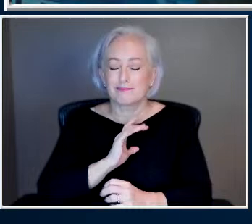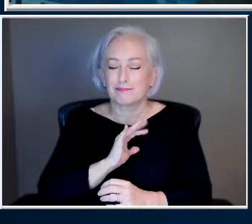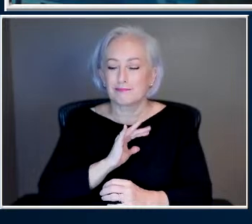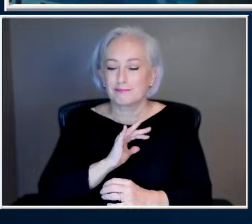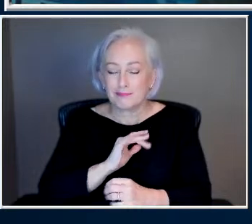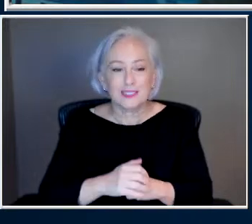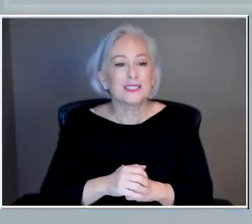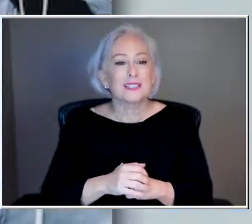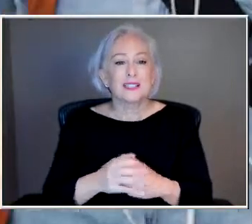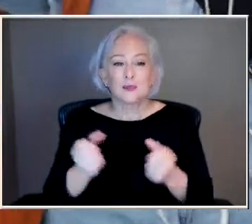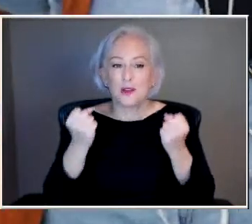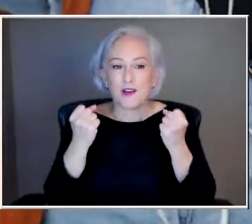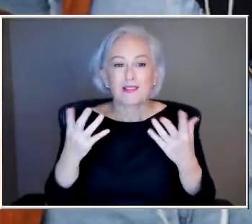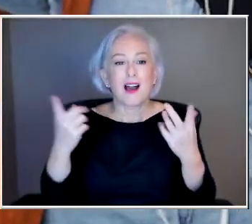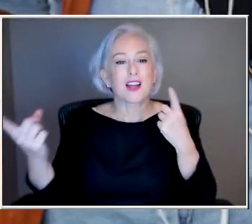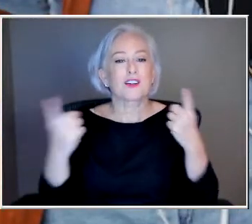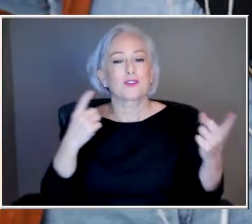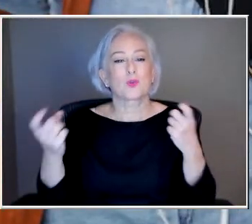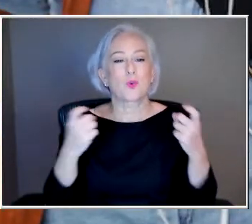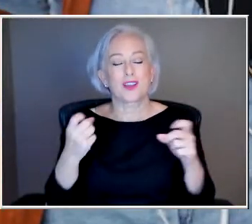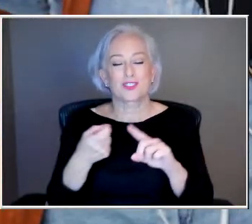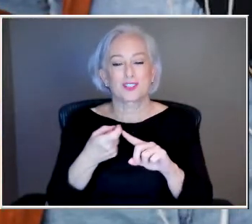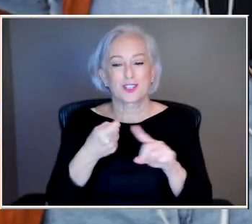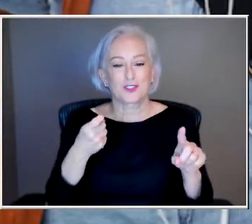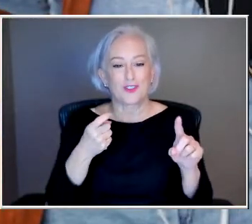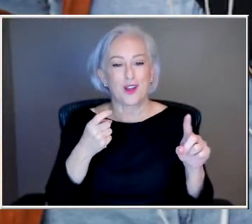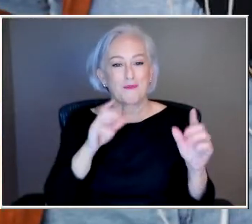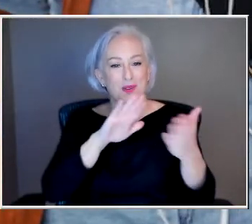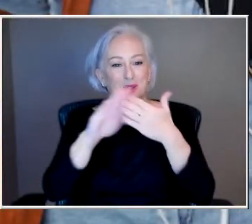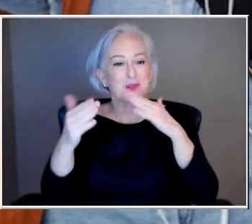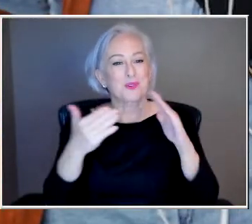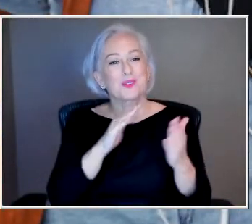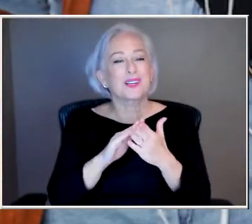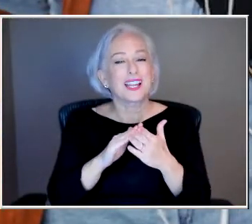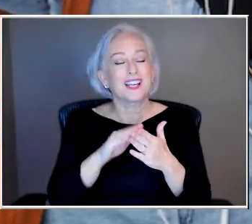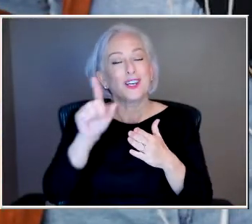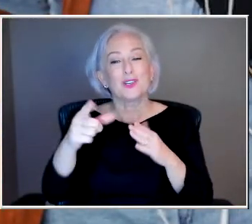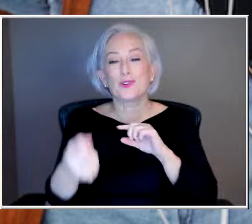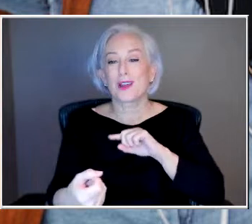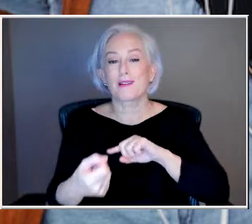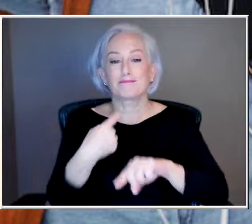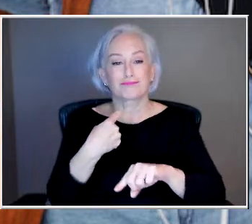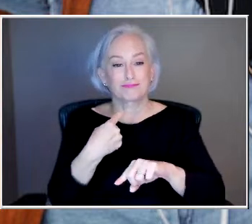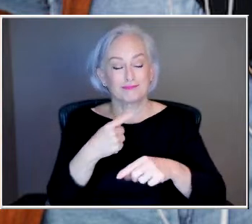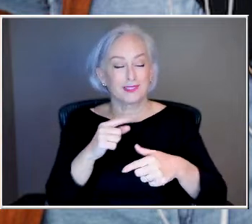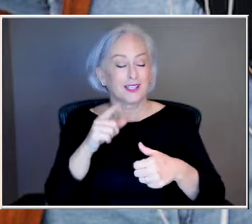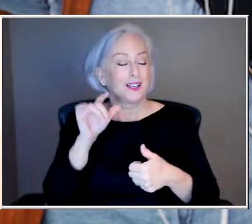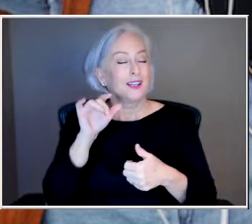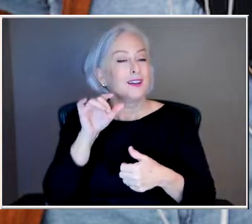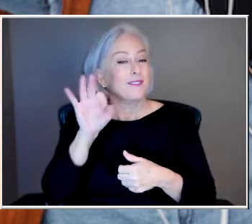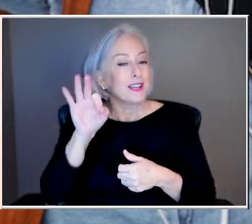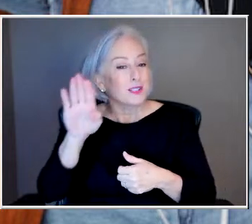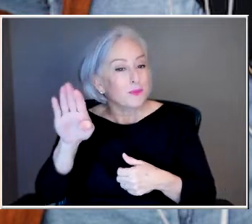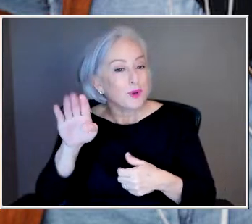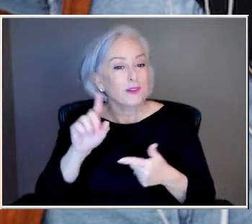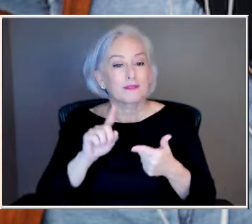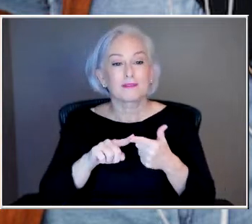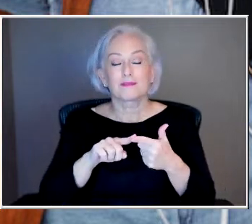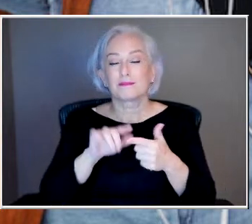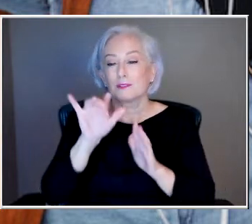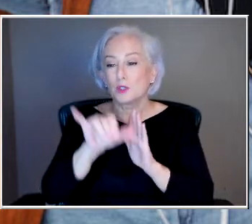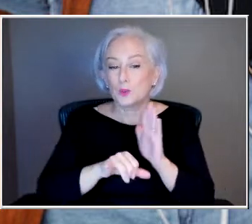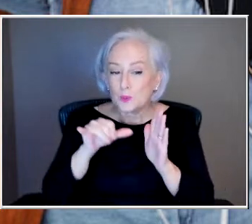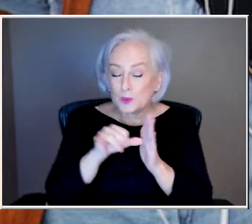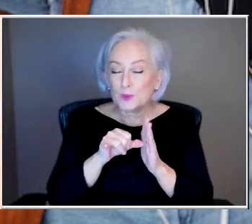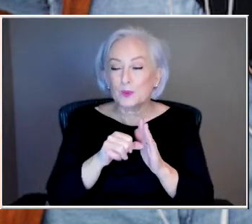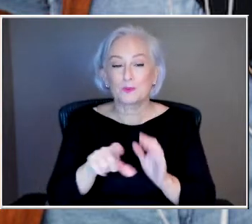coming in from our community. You can send those to us right now in real time. We are on YouTube, Facebook, the X platform. You can also email us right now.